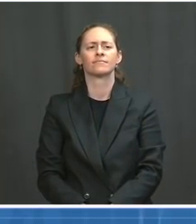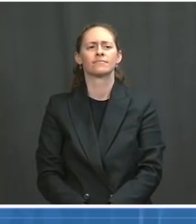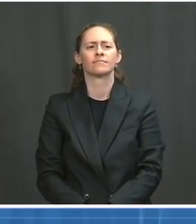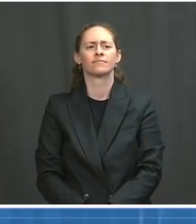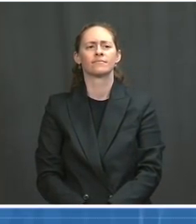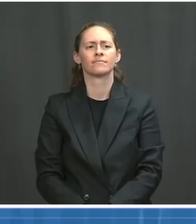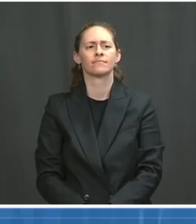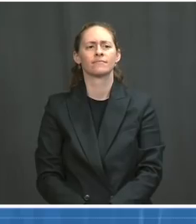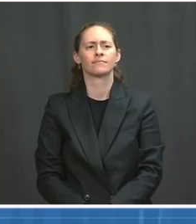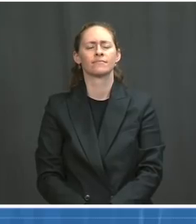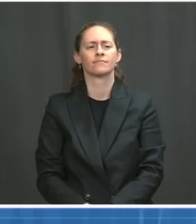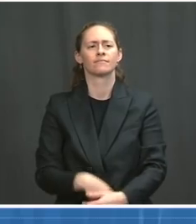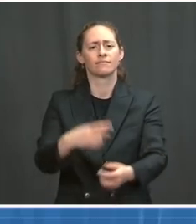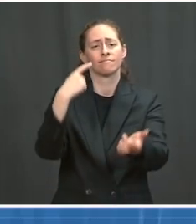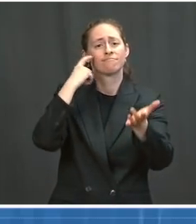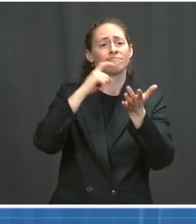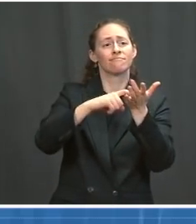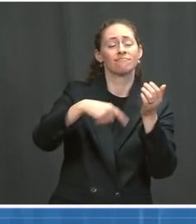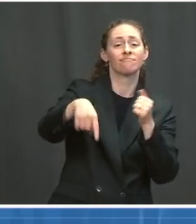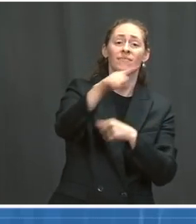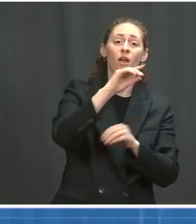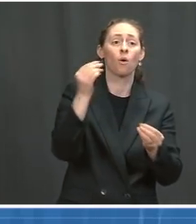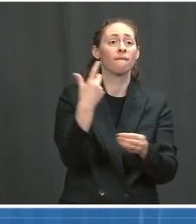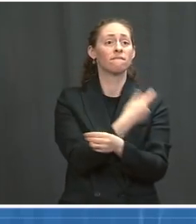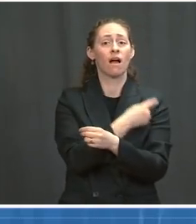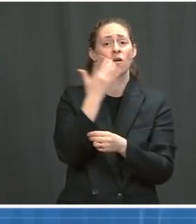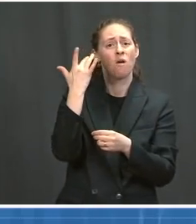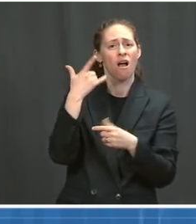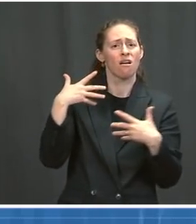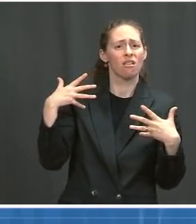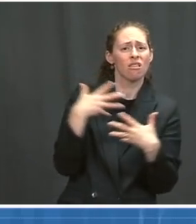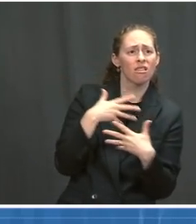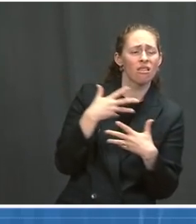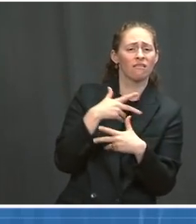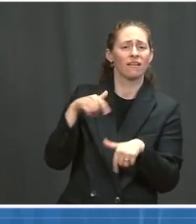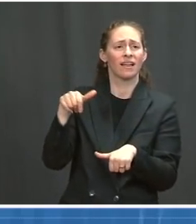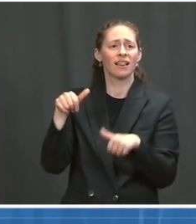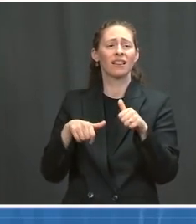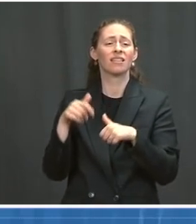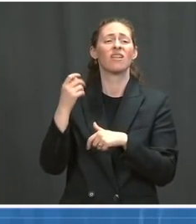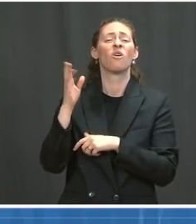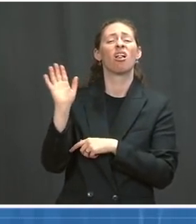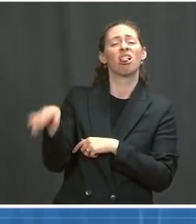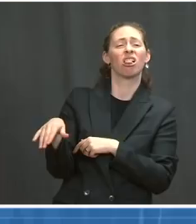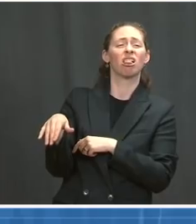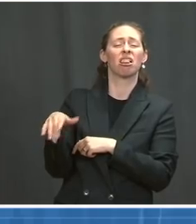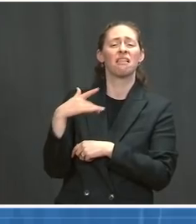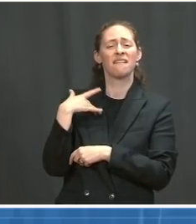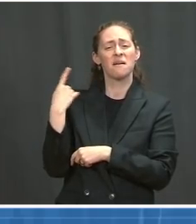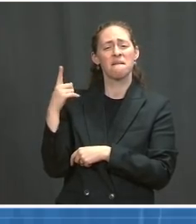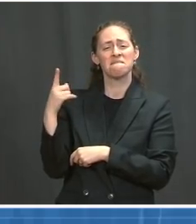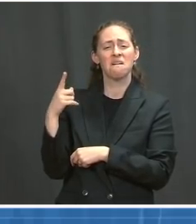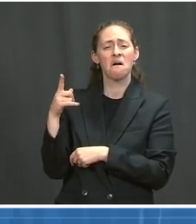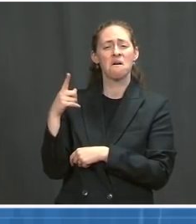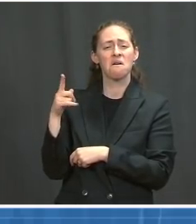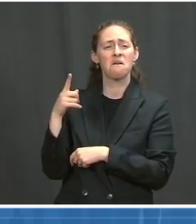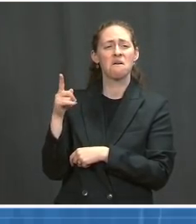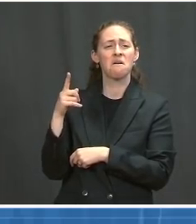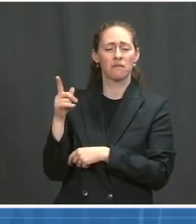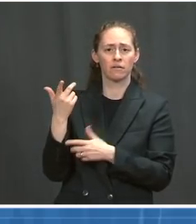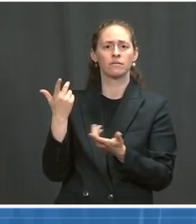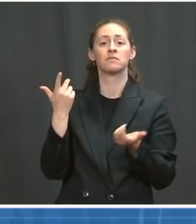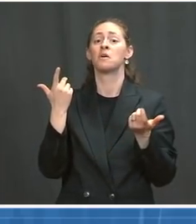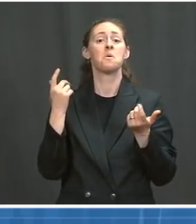confidence, motivation, and access. And we see this reflected in this week's data, which found that a substantial